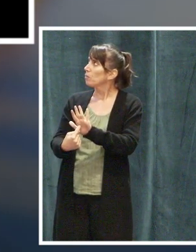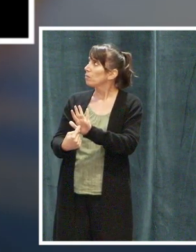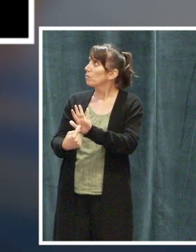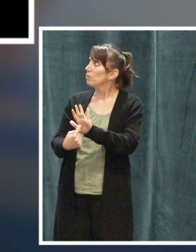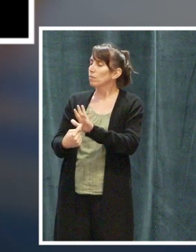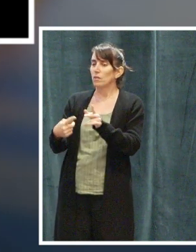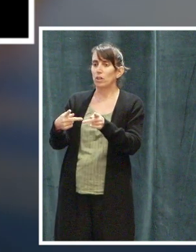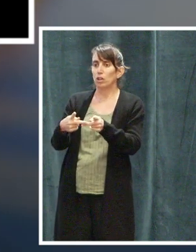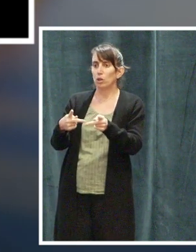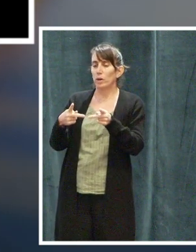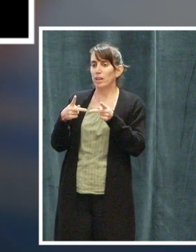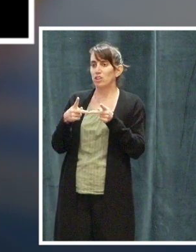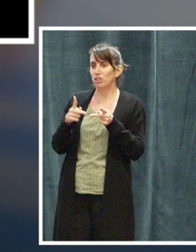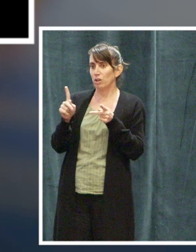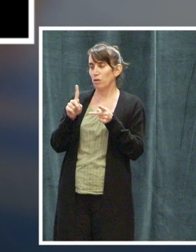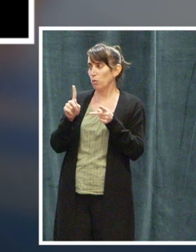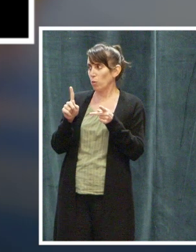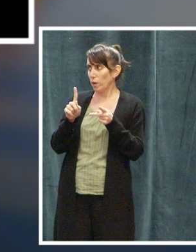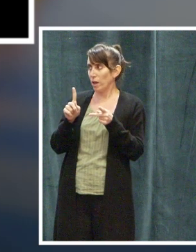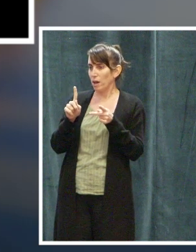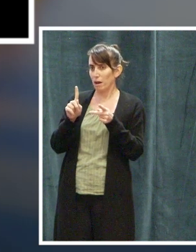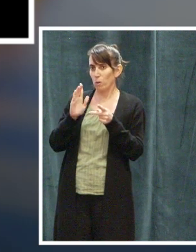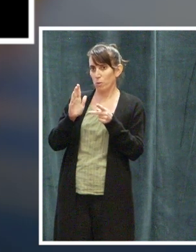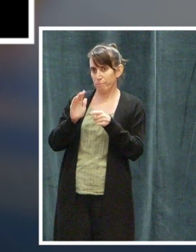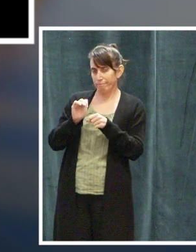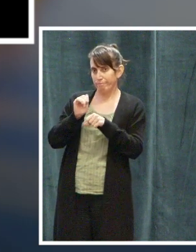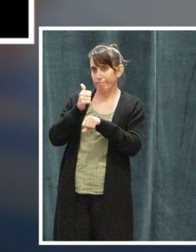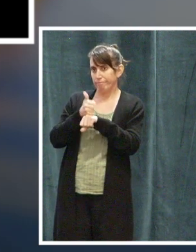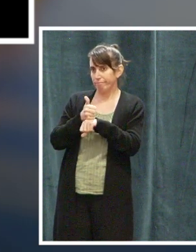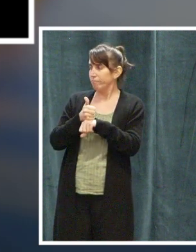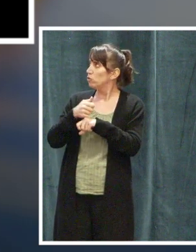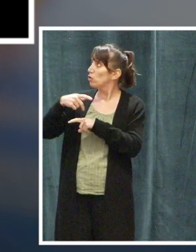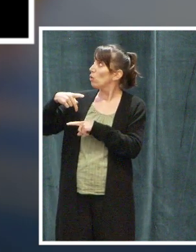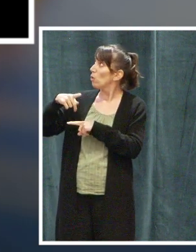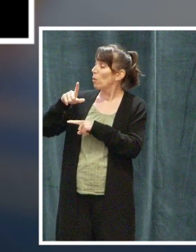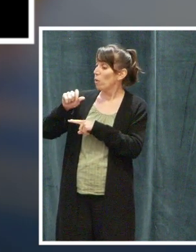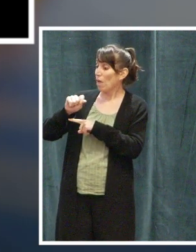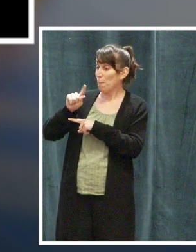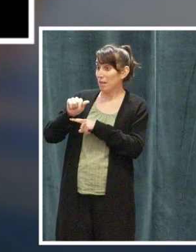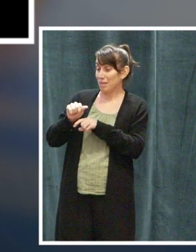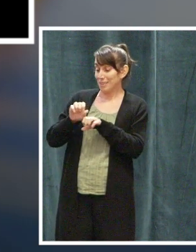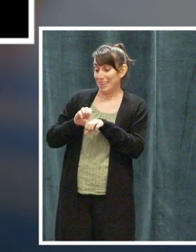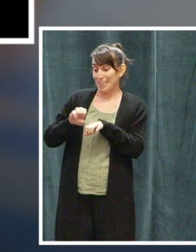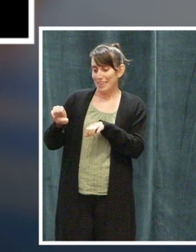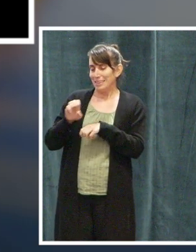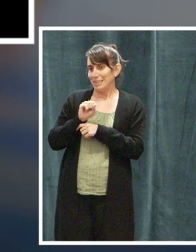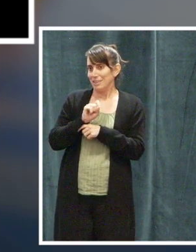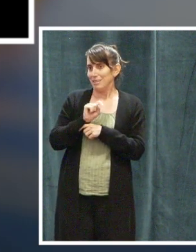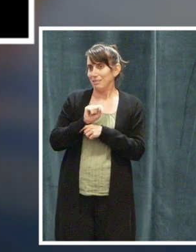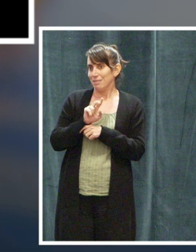the location of where we anticipate that being is in the plaza just east of Stuyvesant High